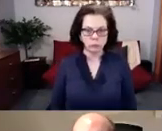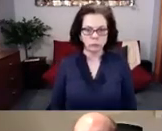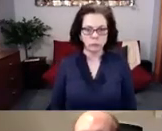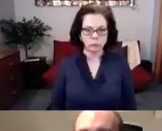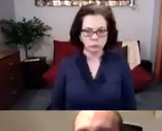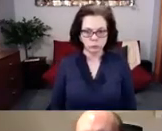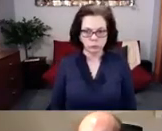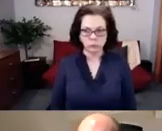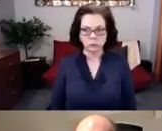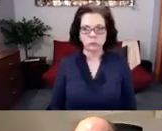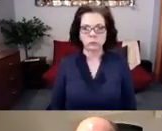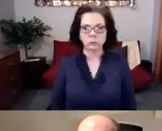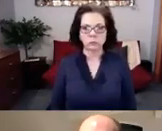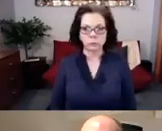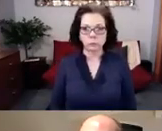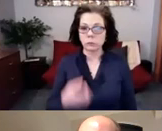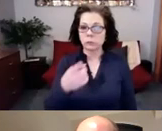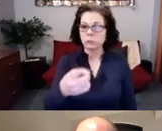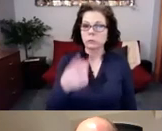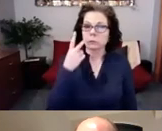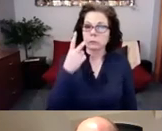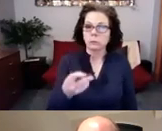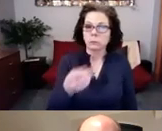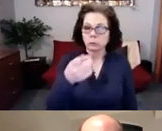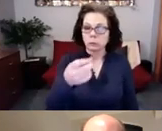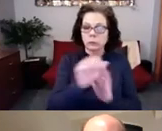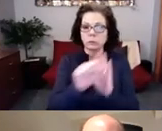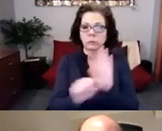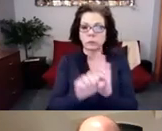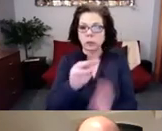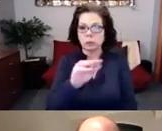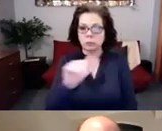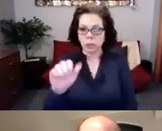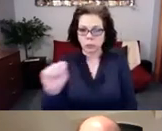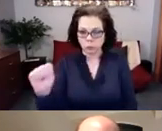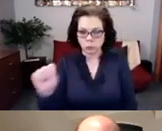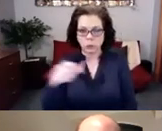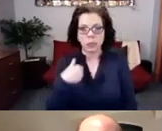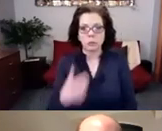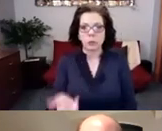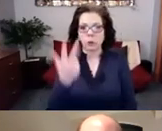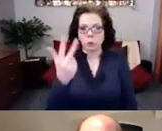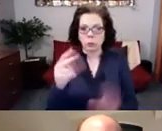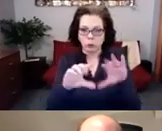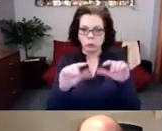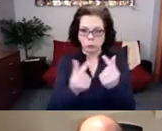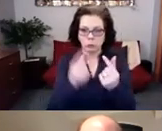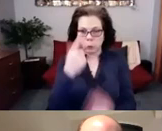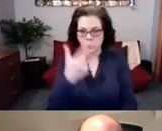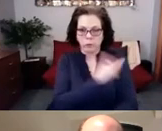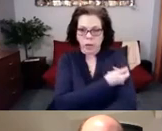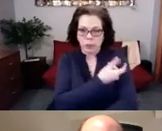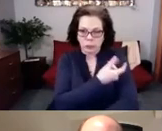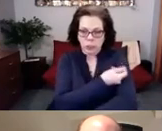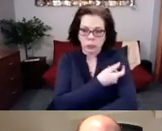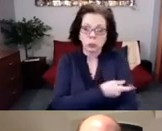So as you can see, the state of Massachusetts has 3 groups for vaccination. And what you